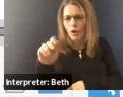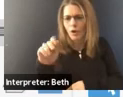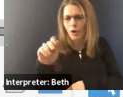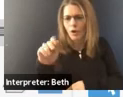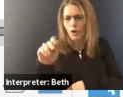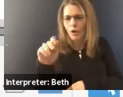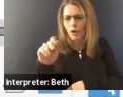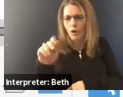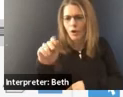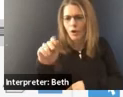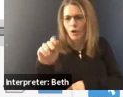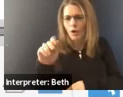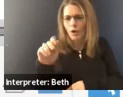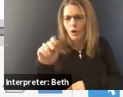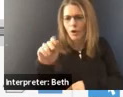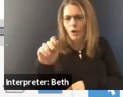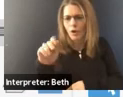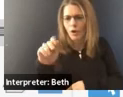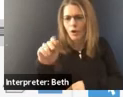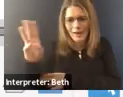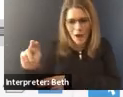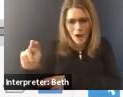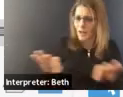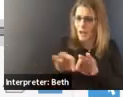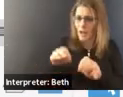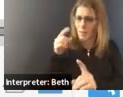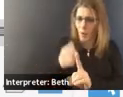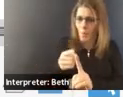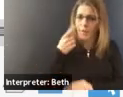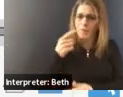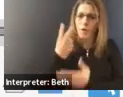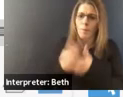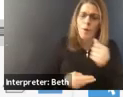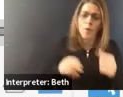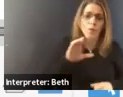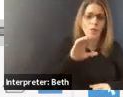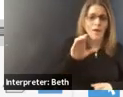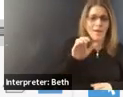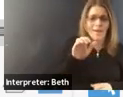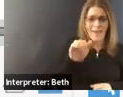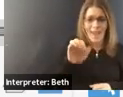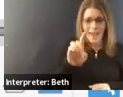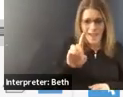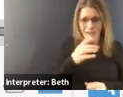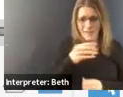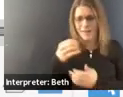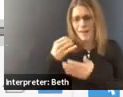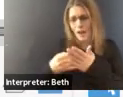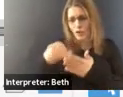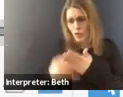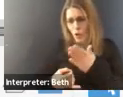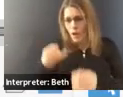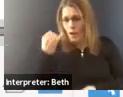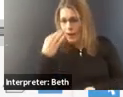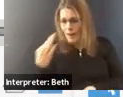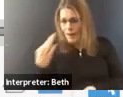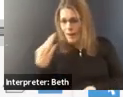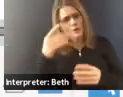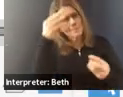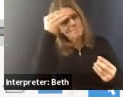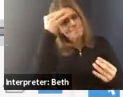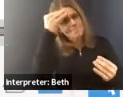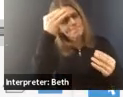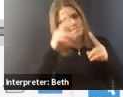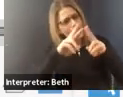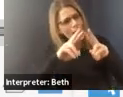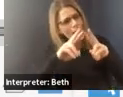and drawing, right? Because if you're thinking that hard about the geometry and how to make it in